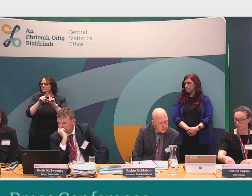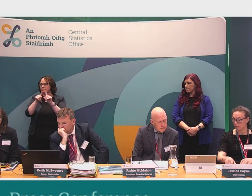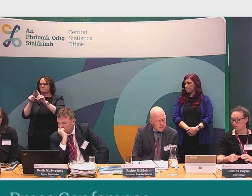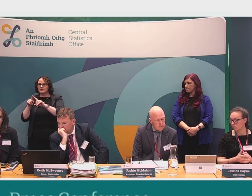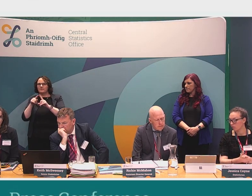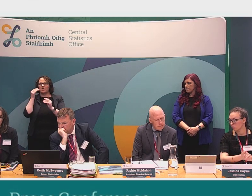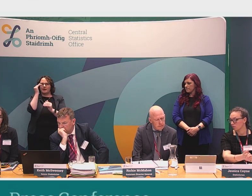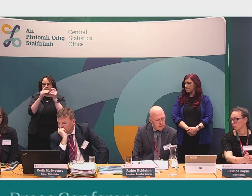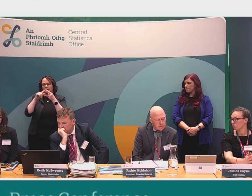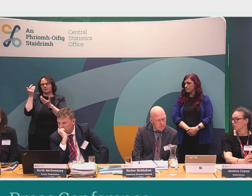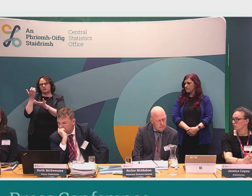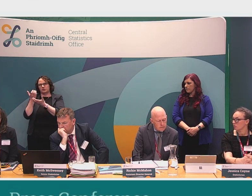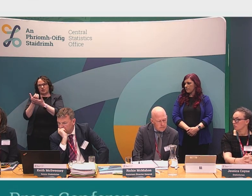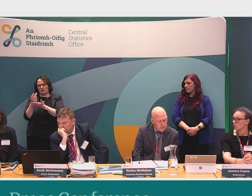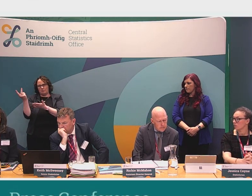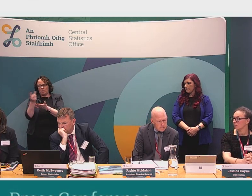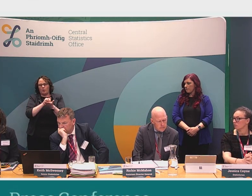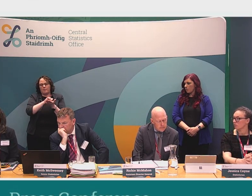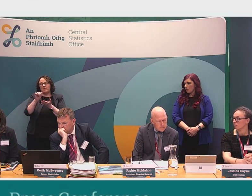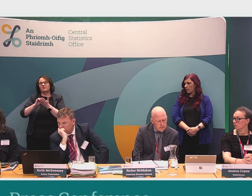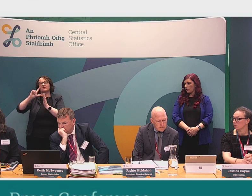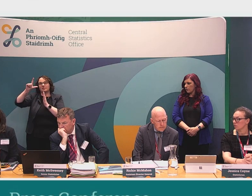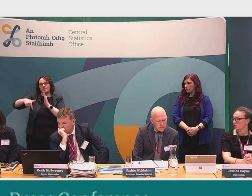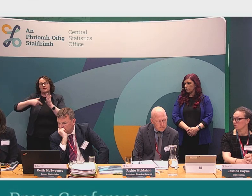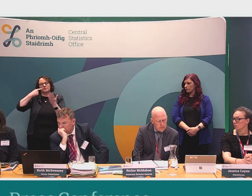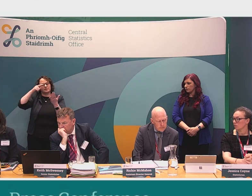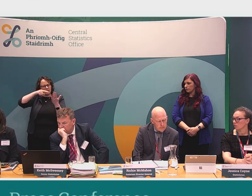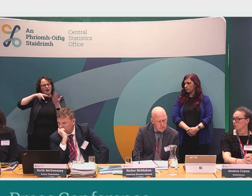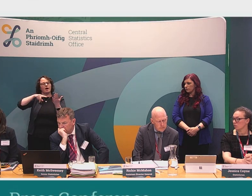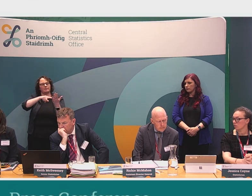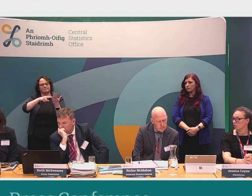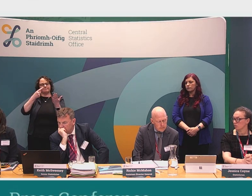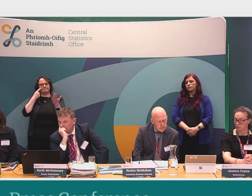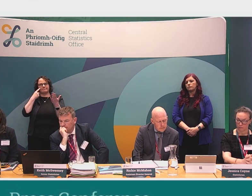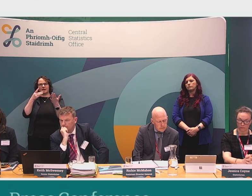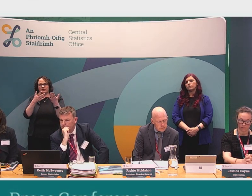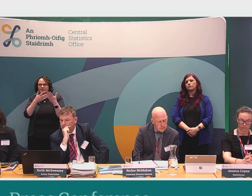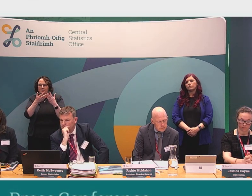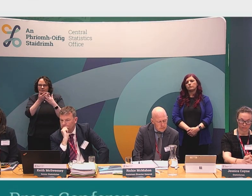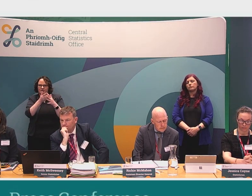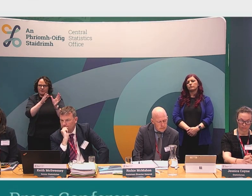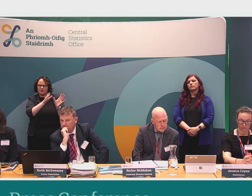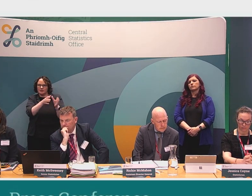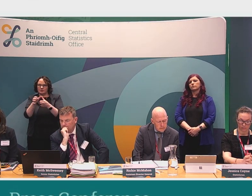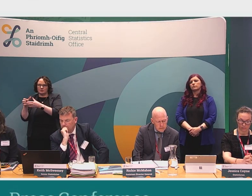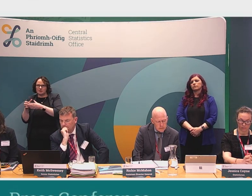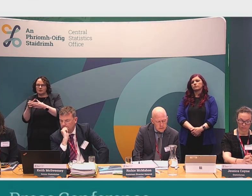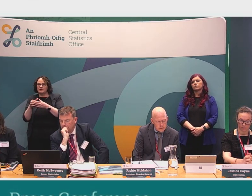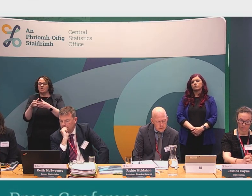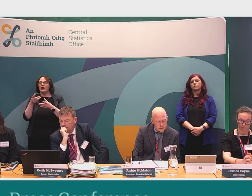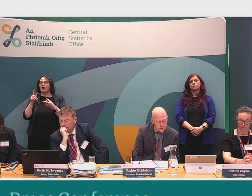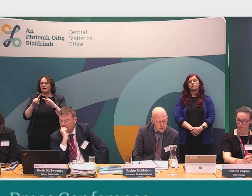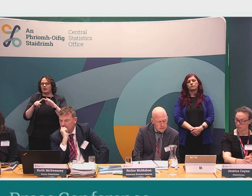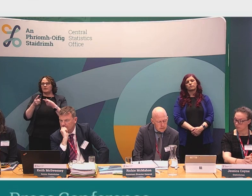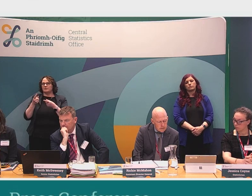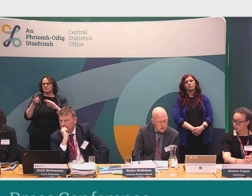adult and the child publications that breakdown. And as well, we also will include whether a person had a disability or not. I'll also reiterate again